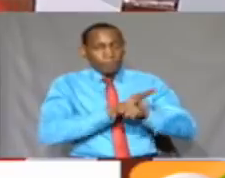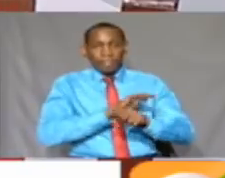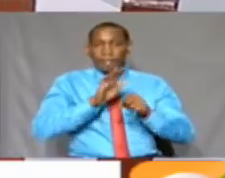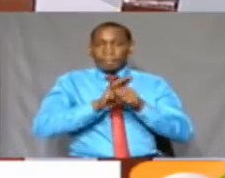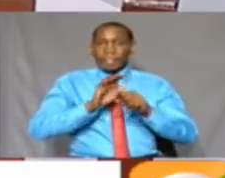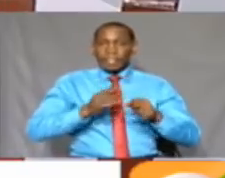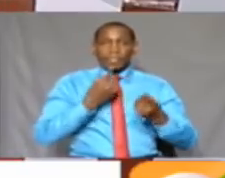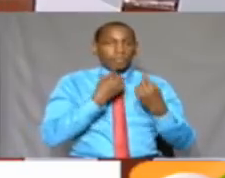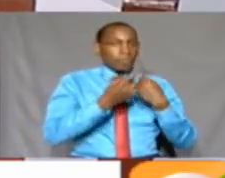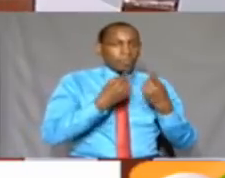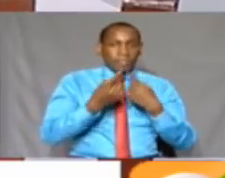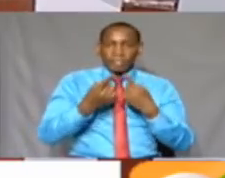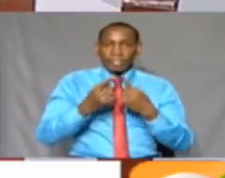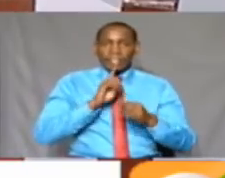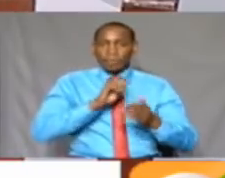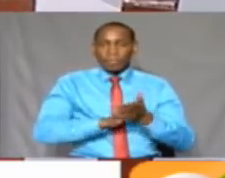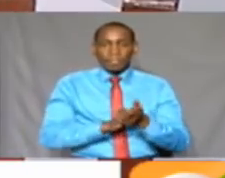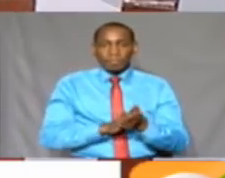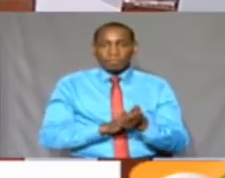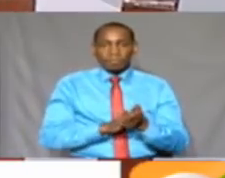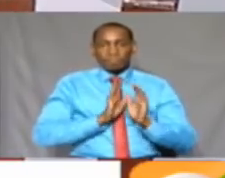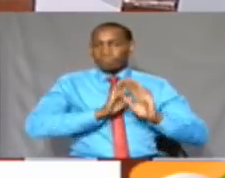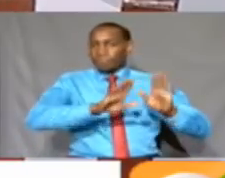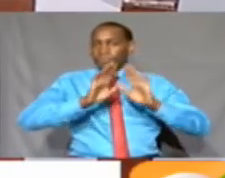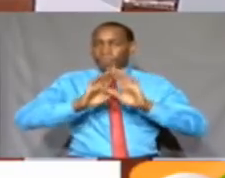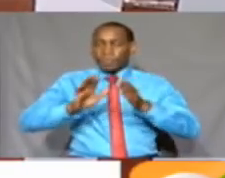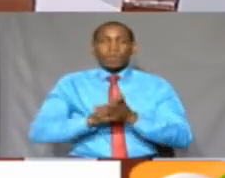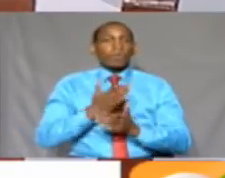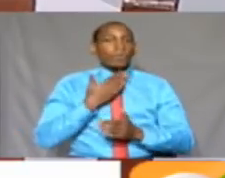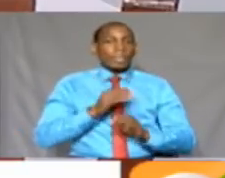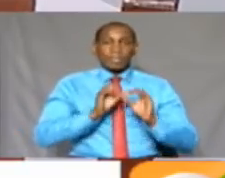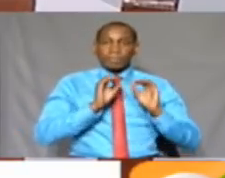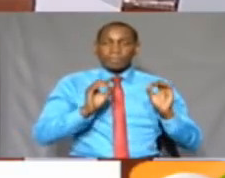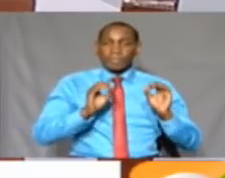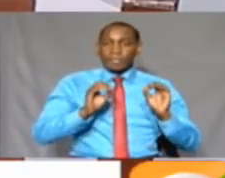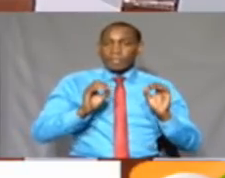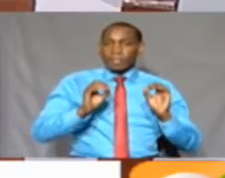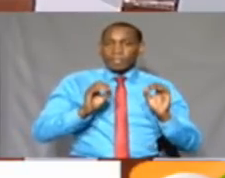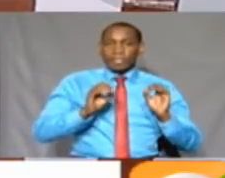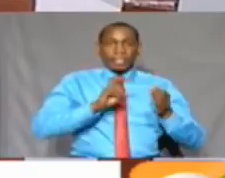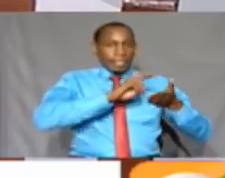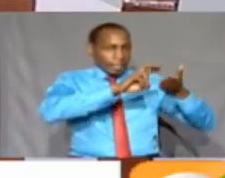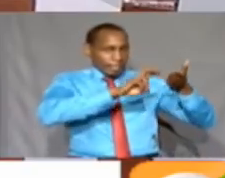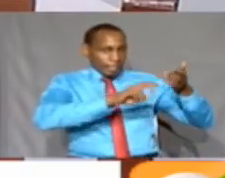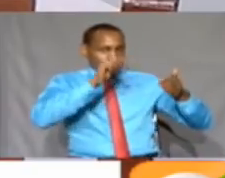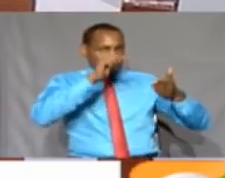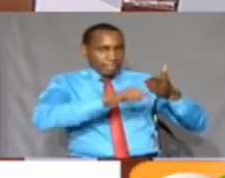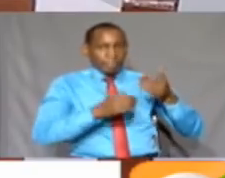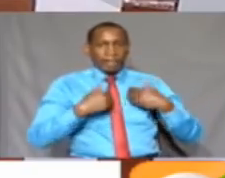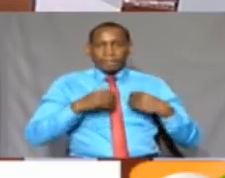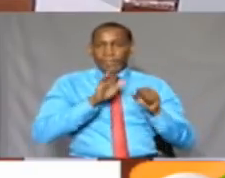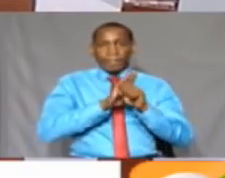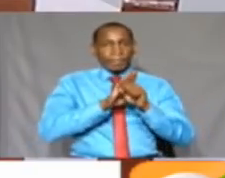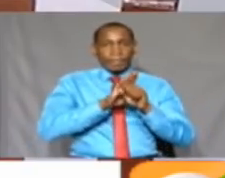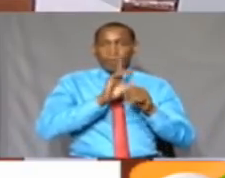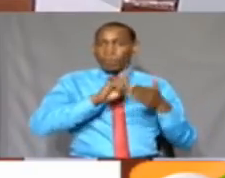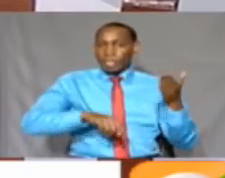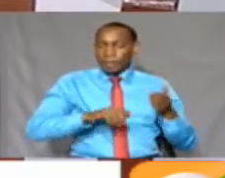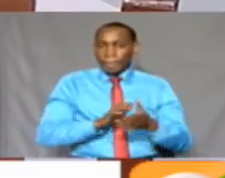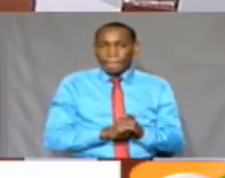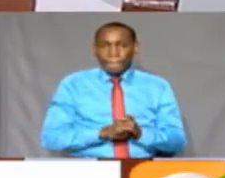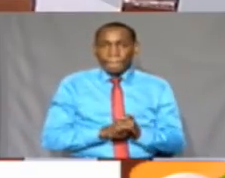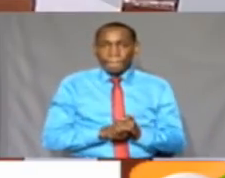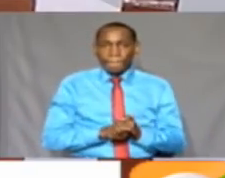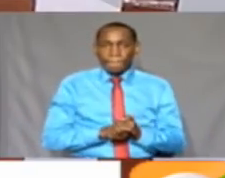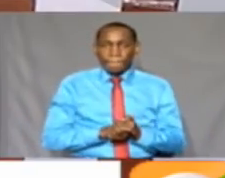of them, I speak to them in depth. Because when you look at it in depth, you discover it has too many. And then